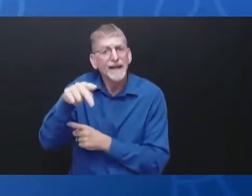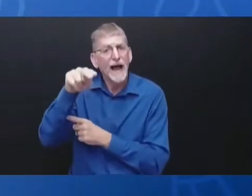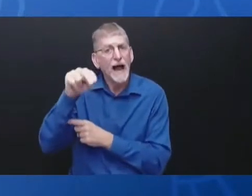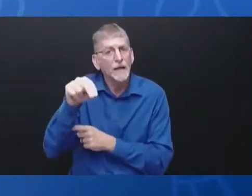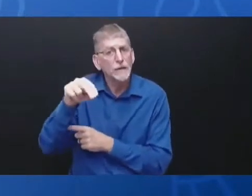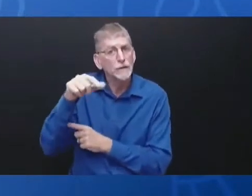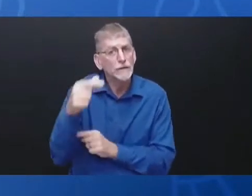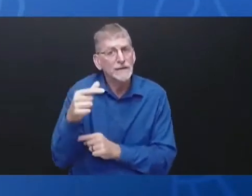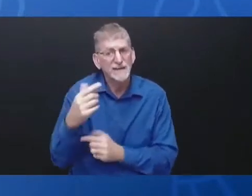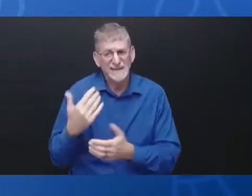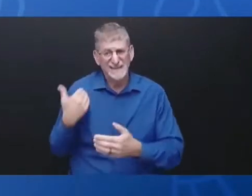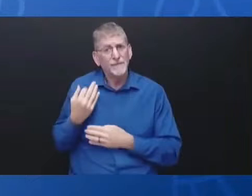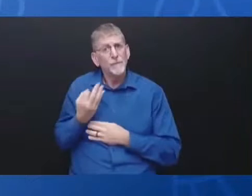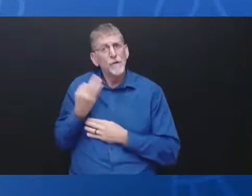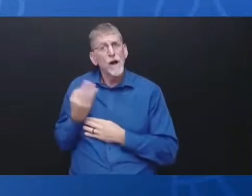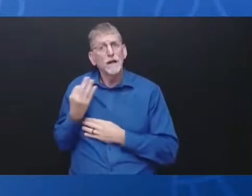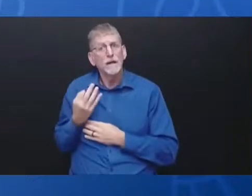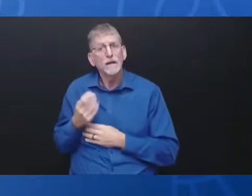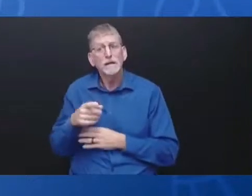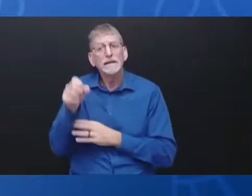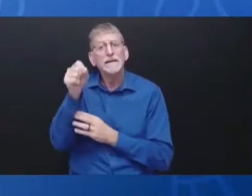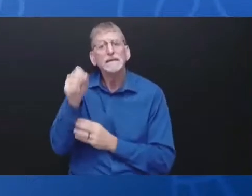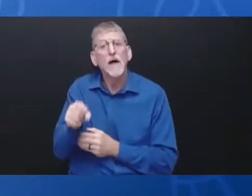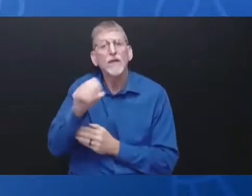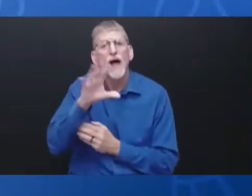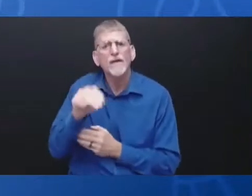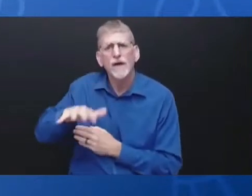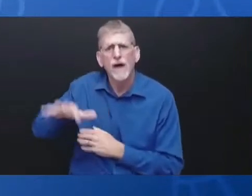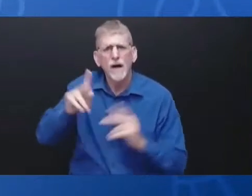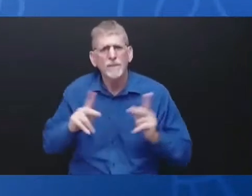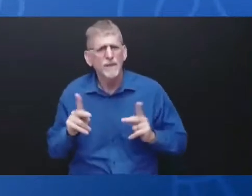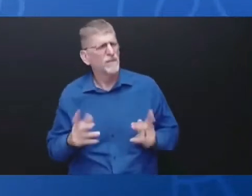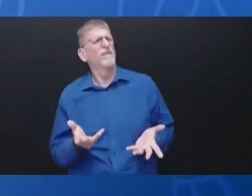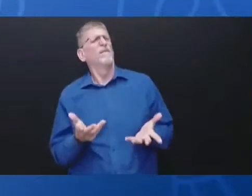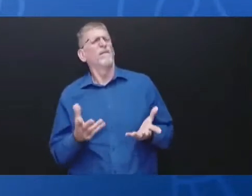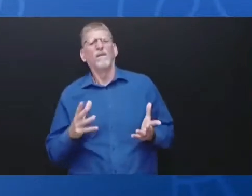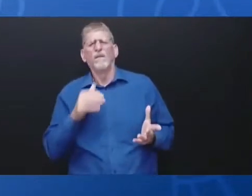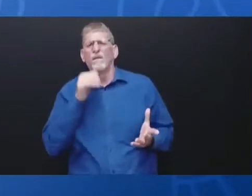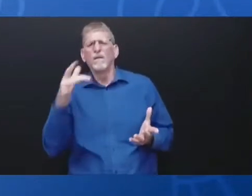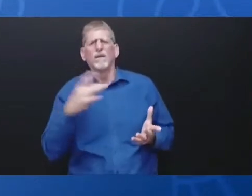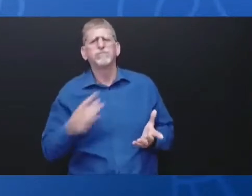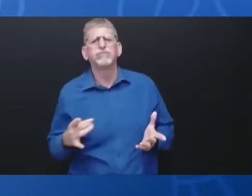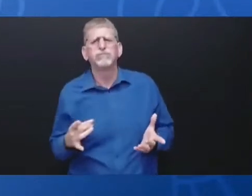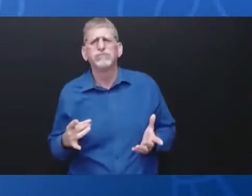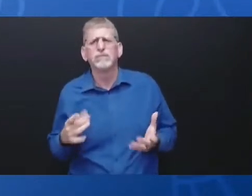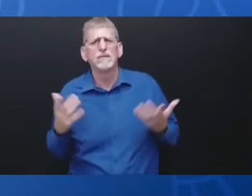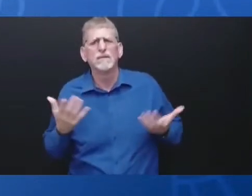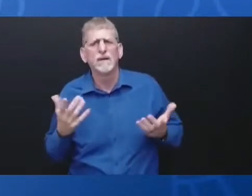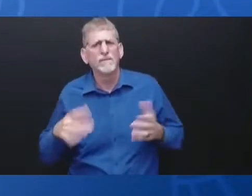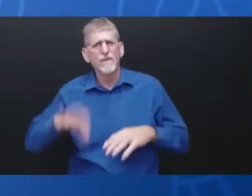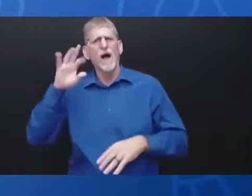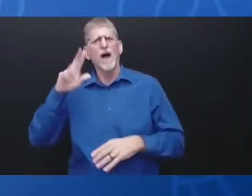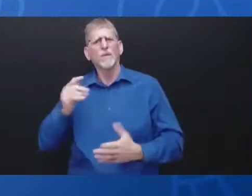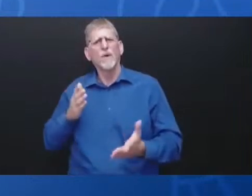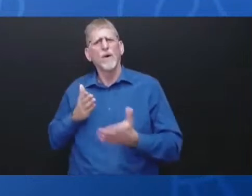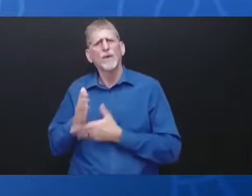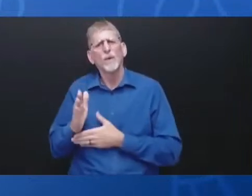miffed that they learned about this from a X post,